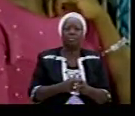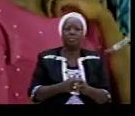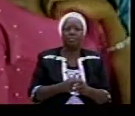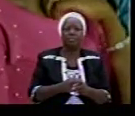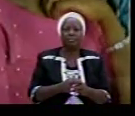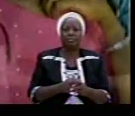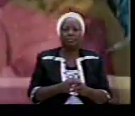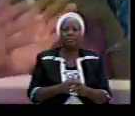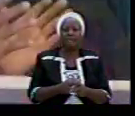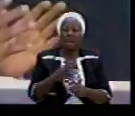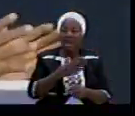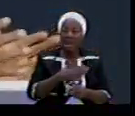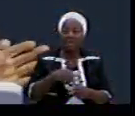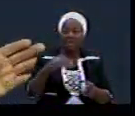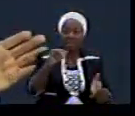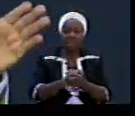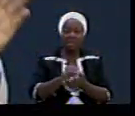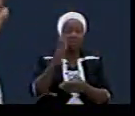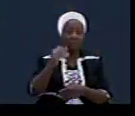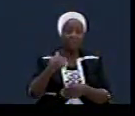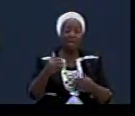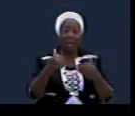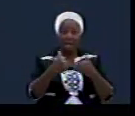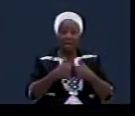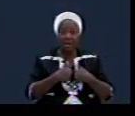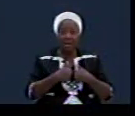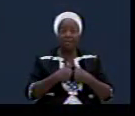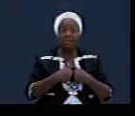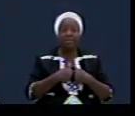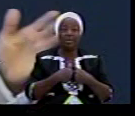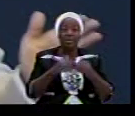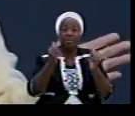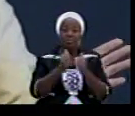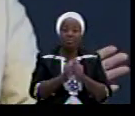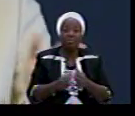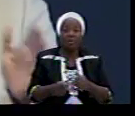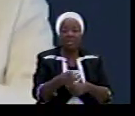And that were possessed with them,